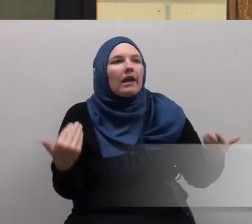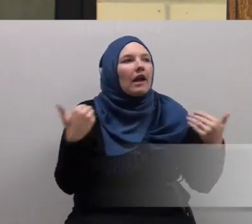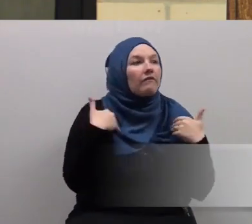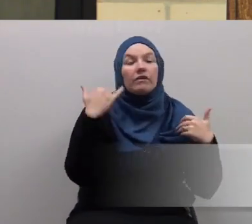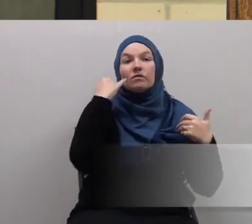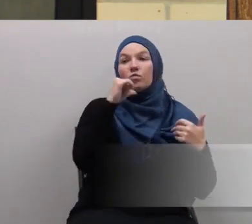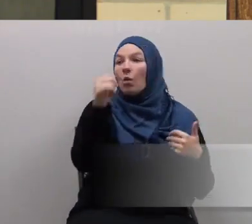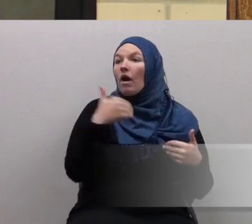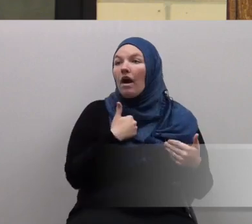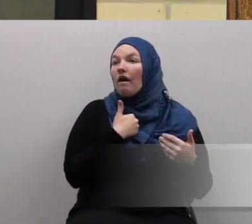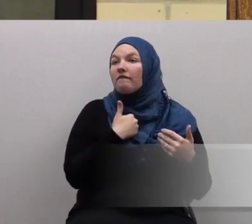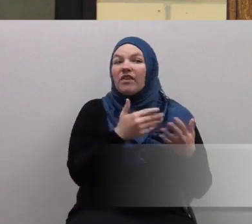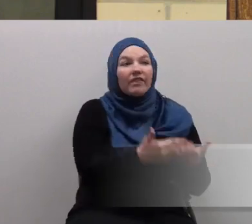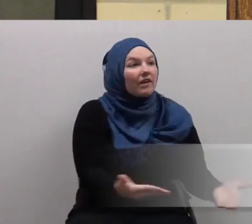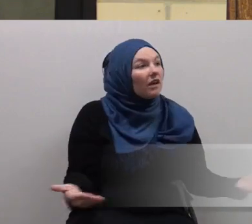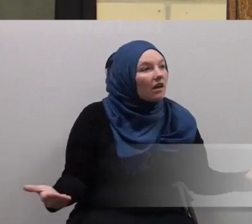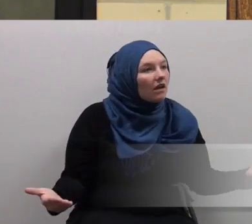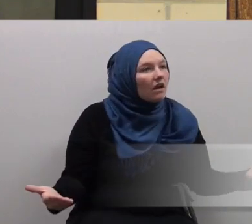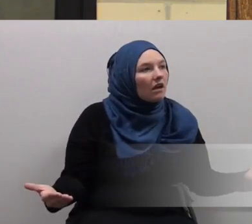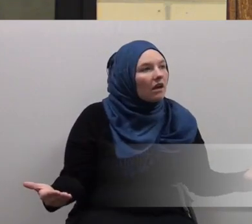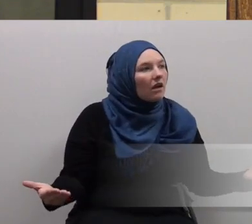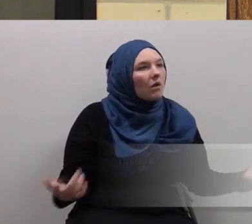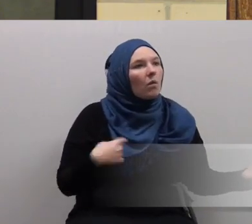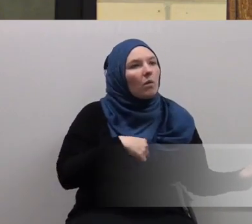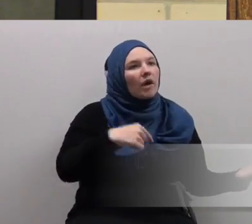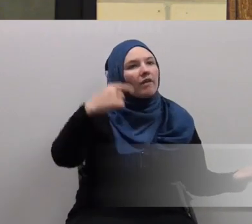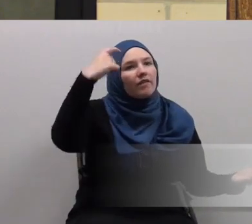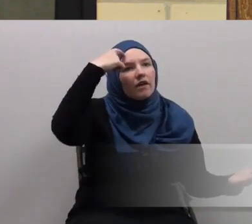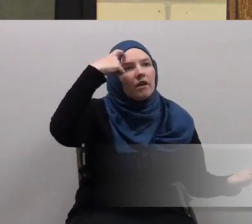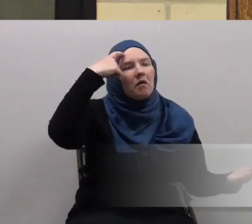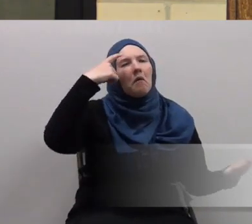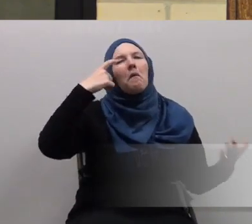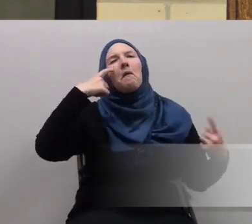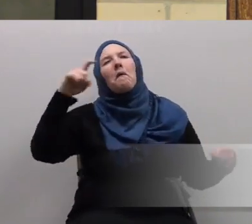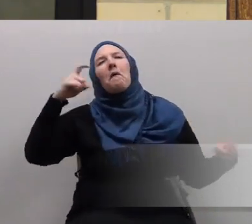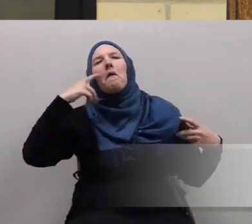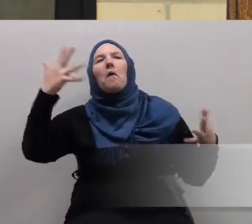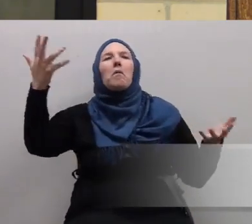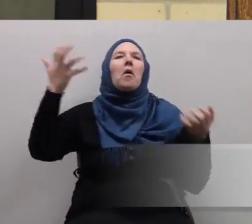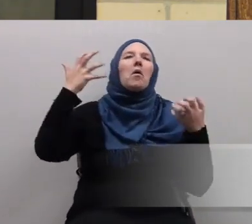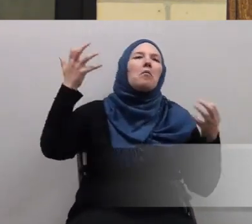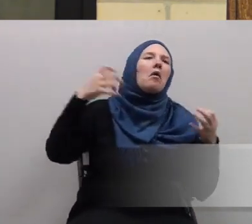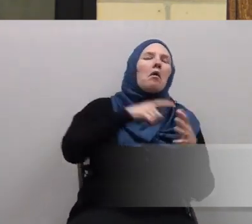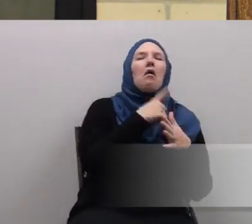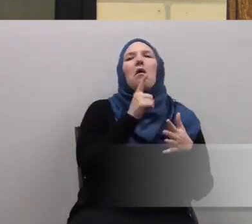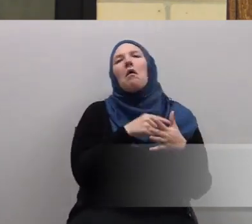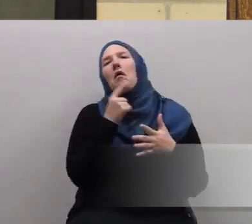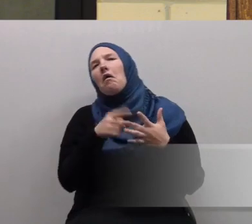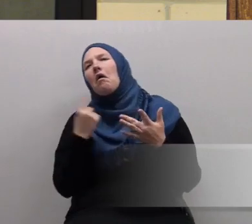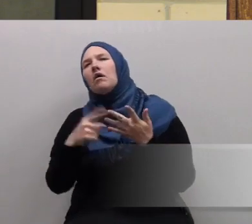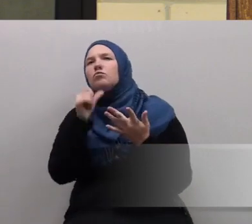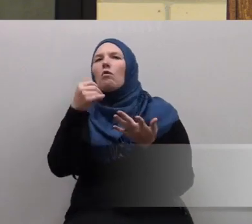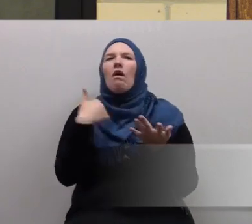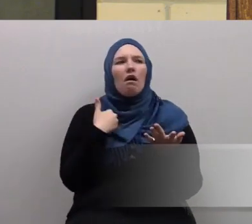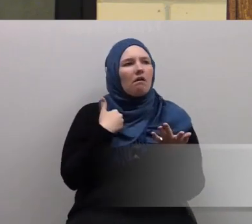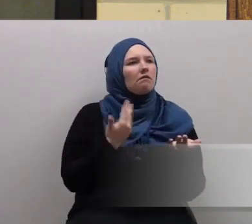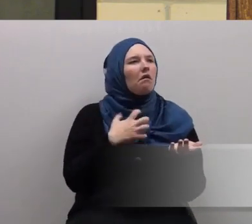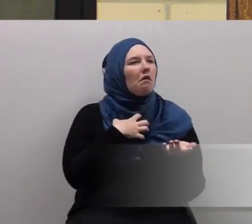we don't have positions, we spend our time crying for the positions we don't have.